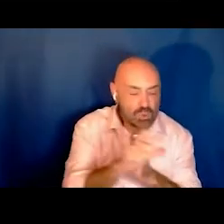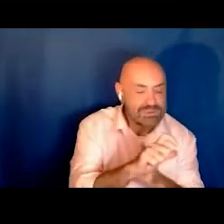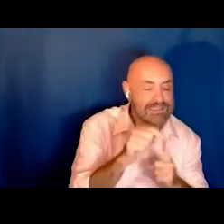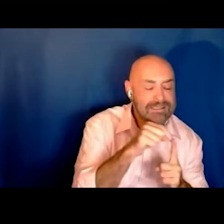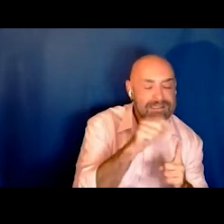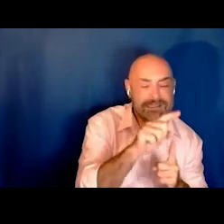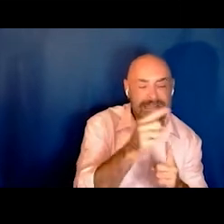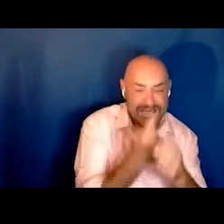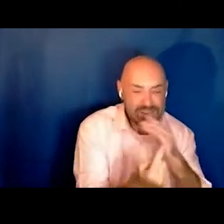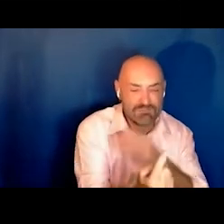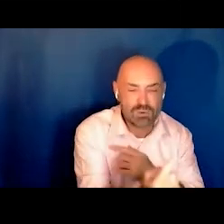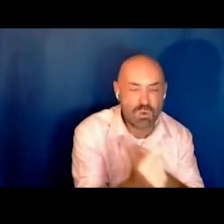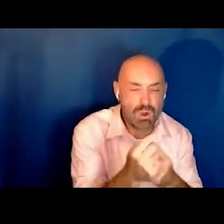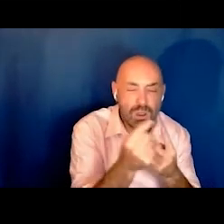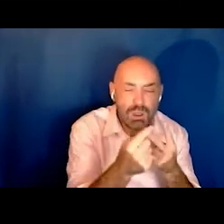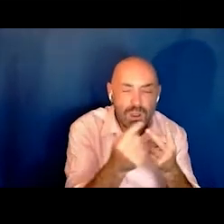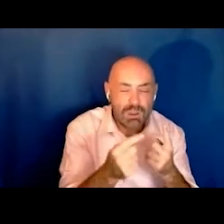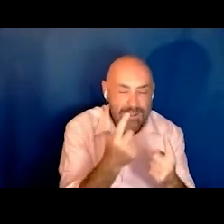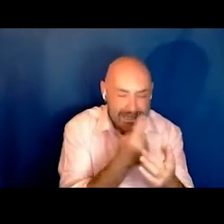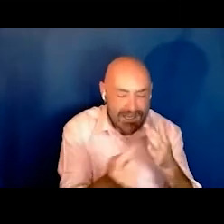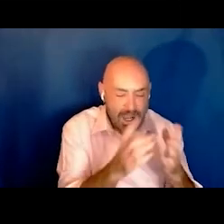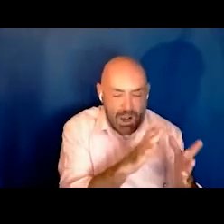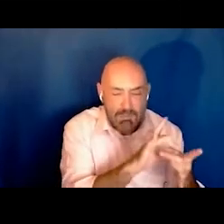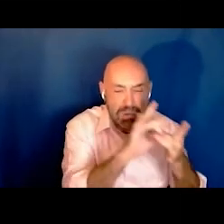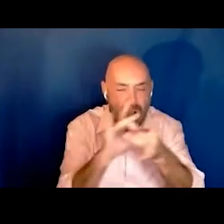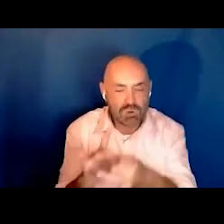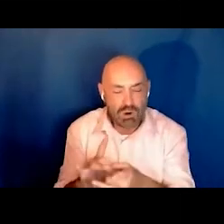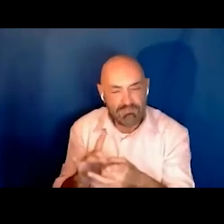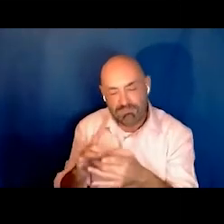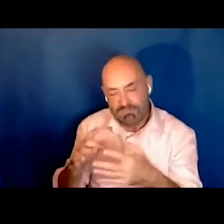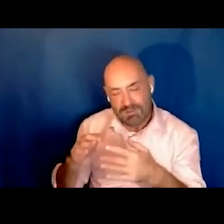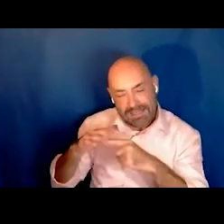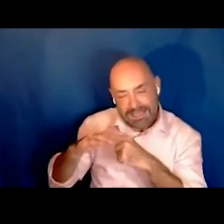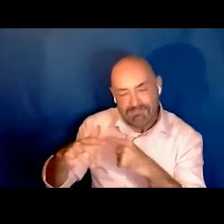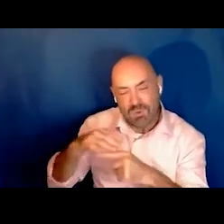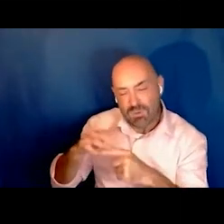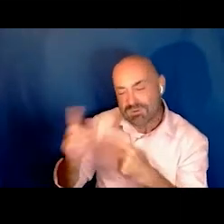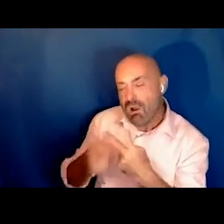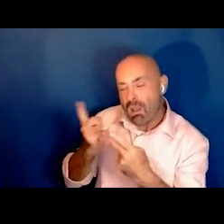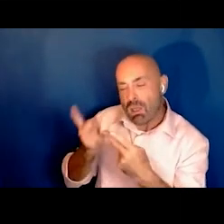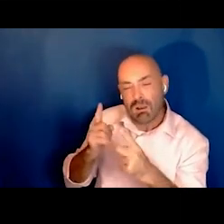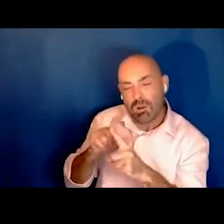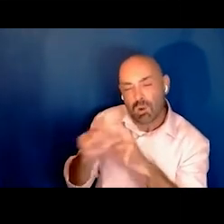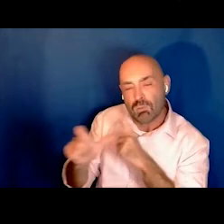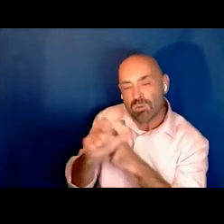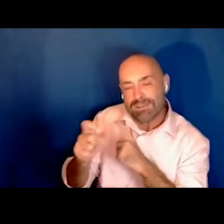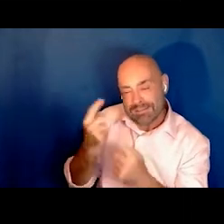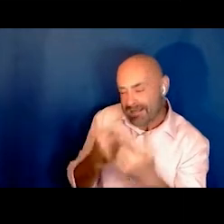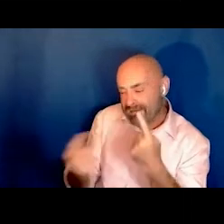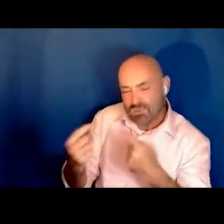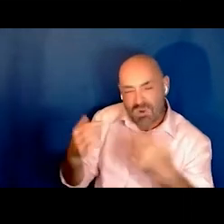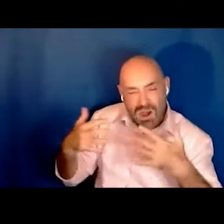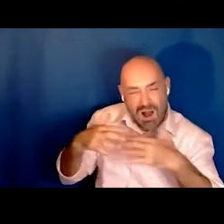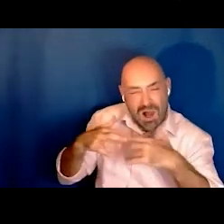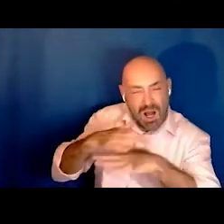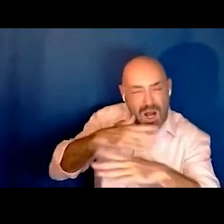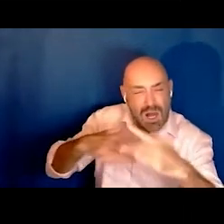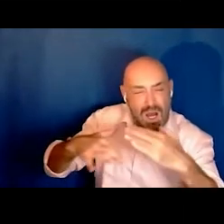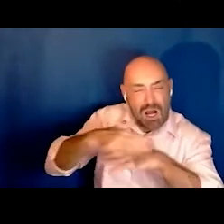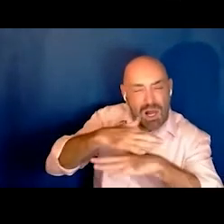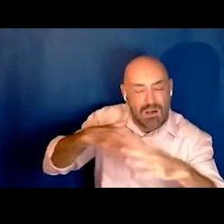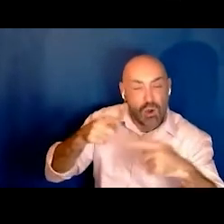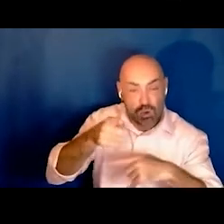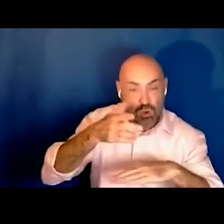made up of individuals, and individuals are a part of and can influence communities and systems. And so whatever part of this network you're working